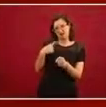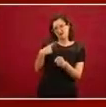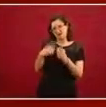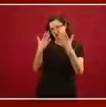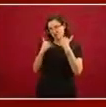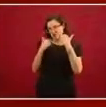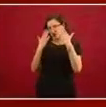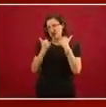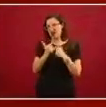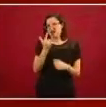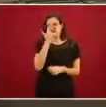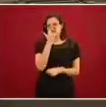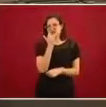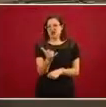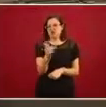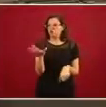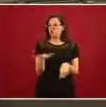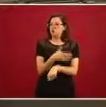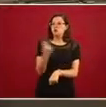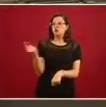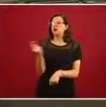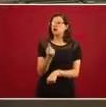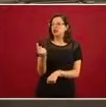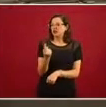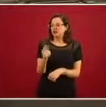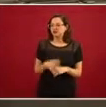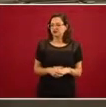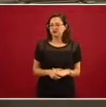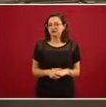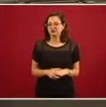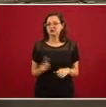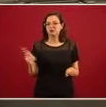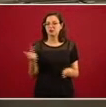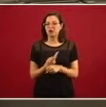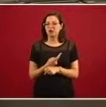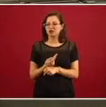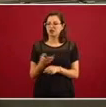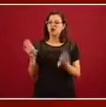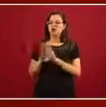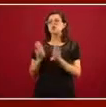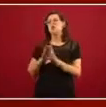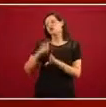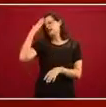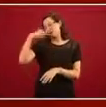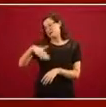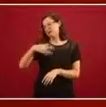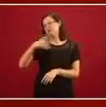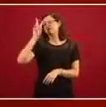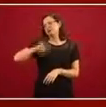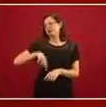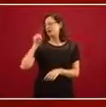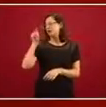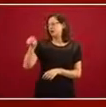Prieta is very far away from the capital and is very near the border. So it is,